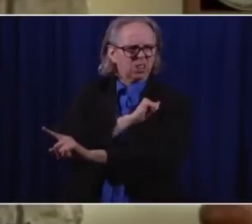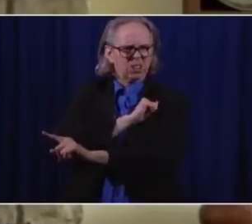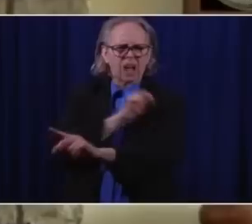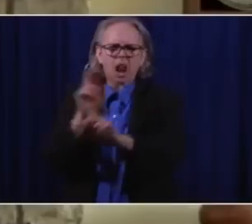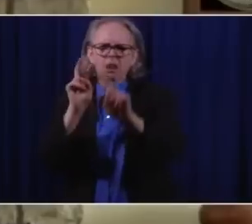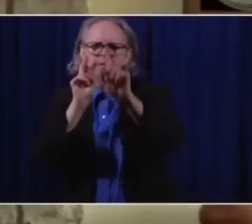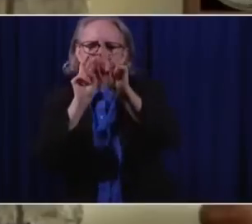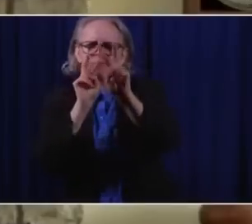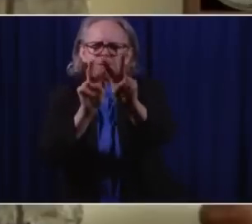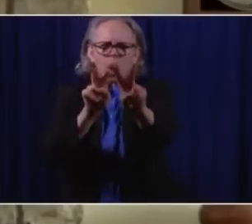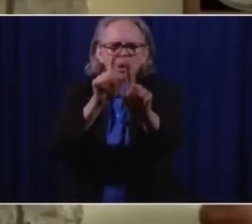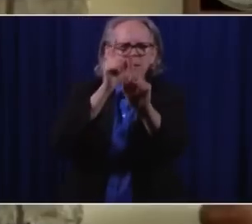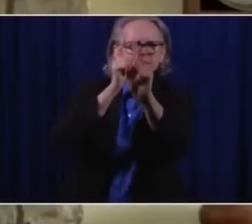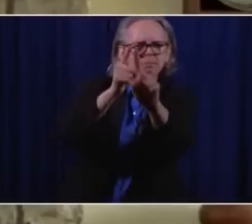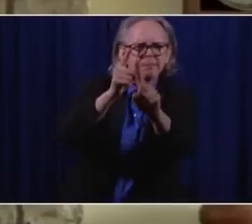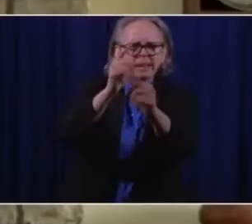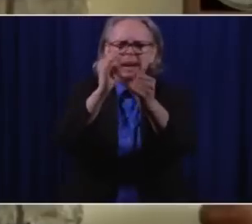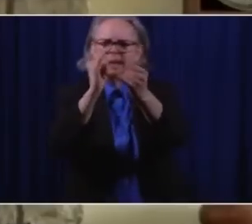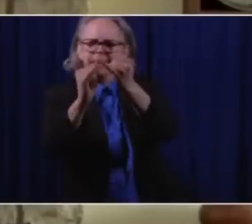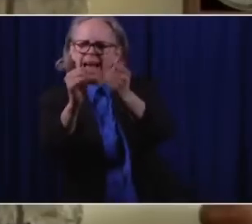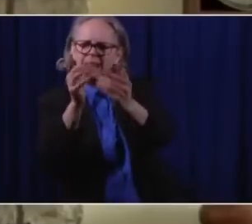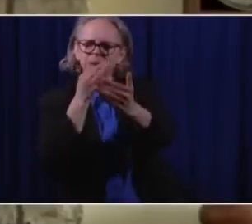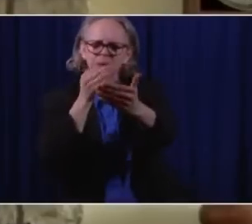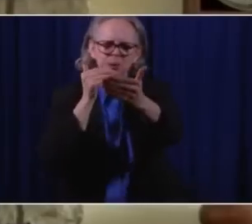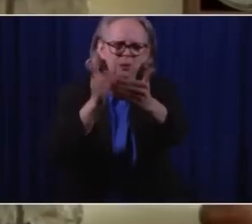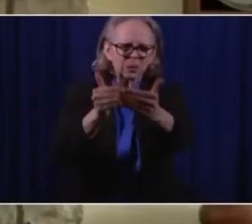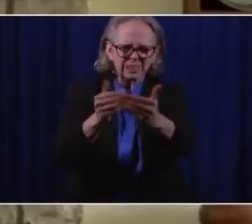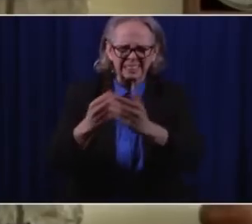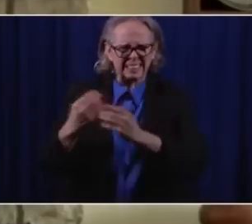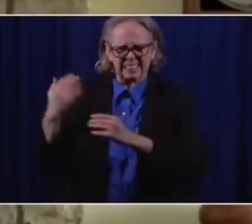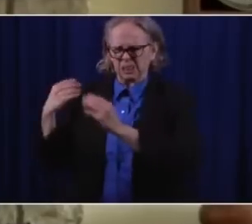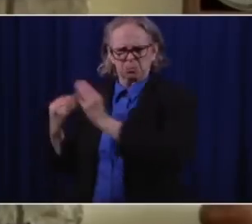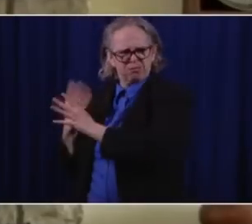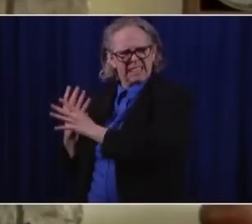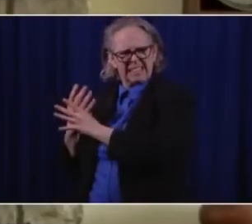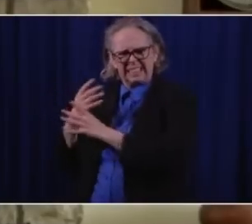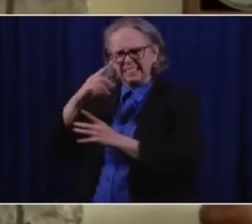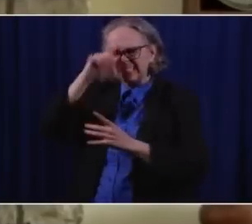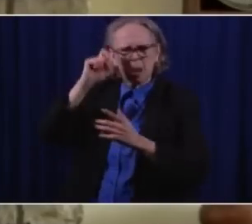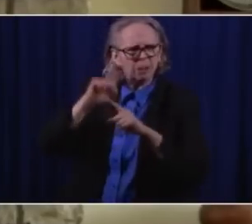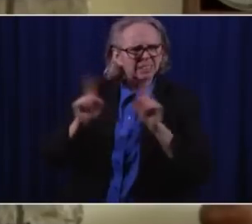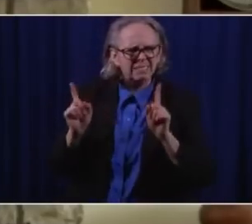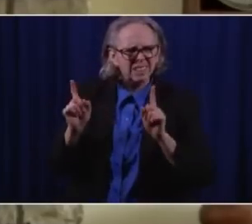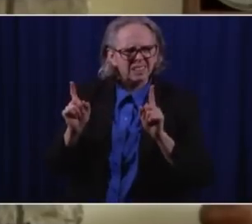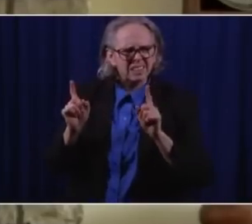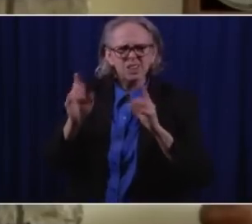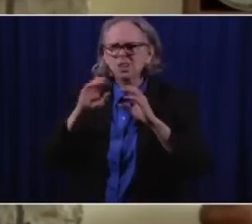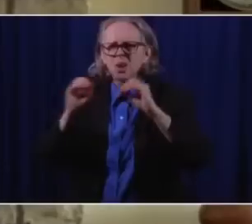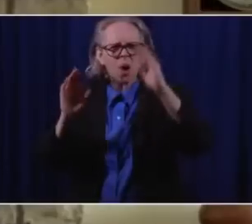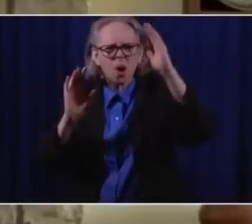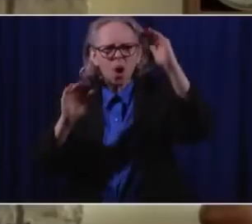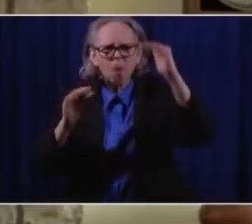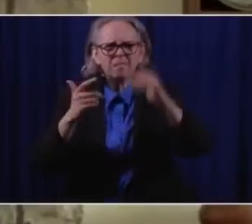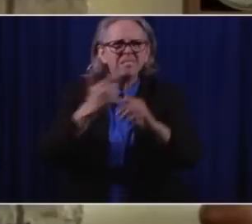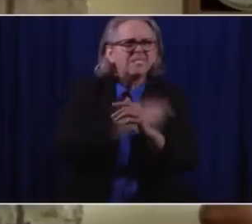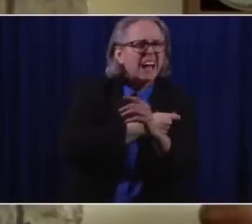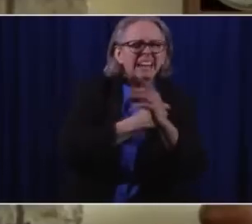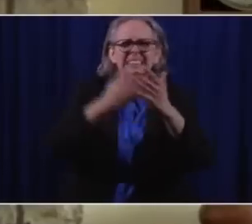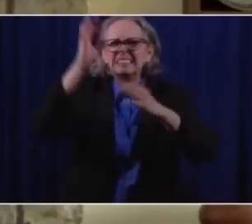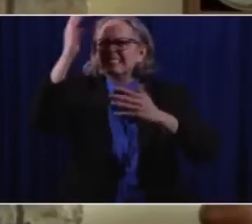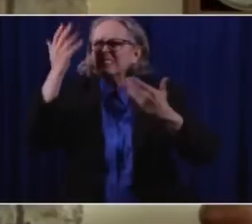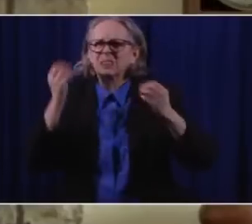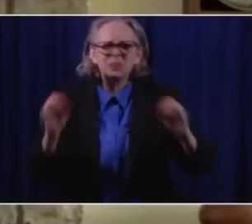the spring, unlike the summer, we couldn't see the end. We can see the end now, and we just got to get there. And we got to build that